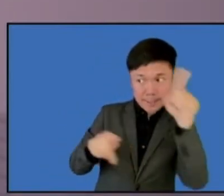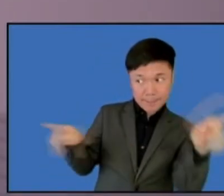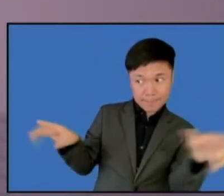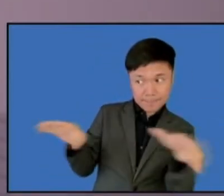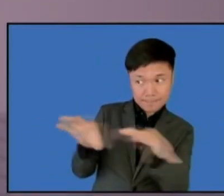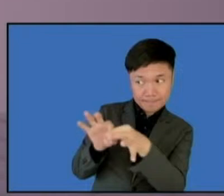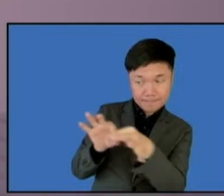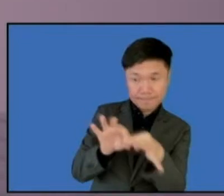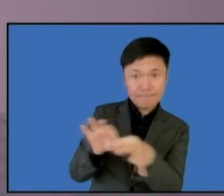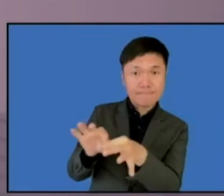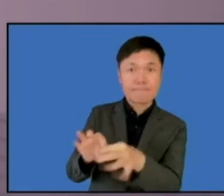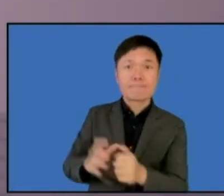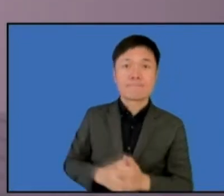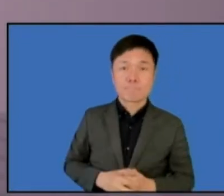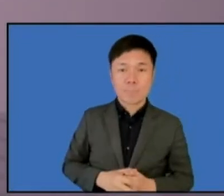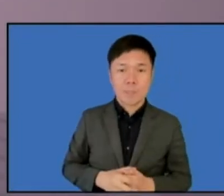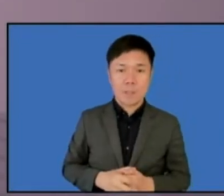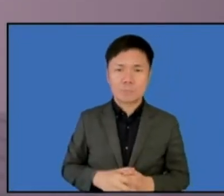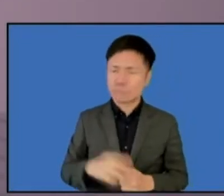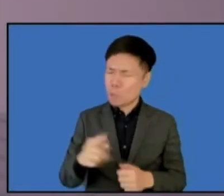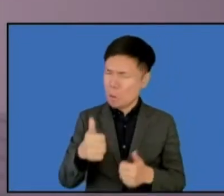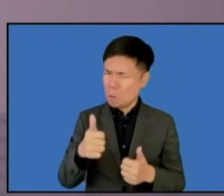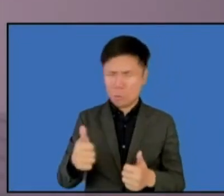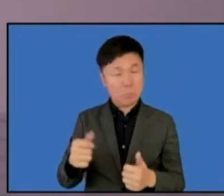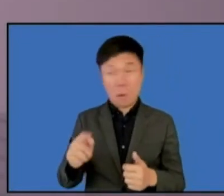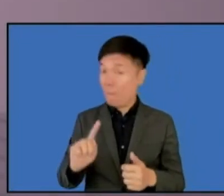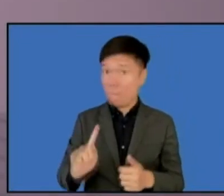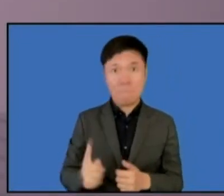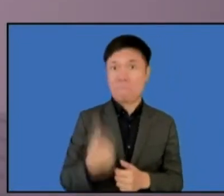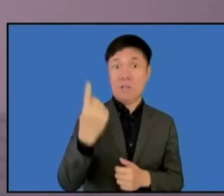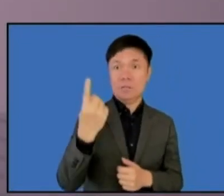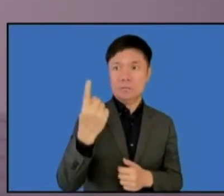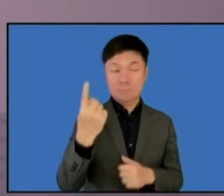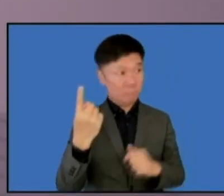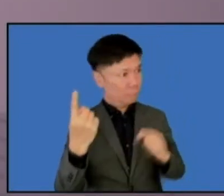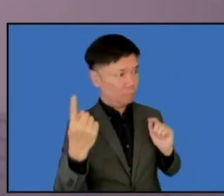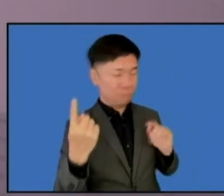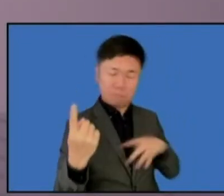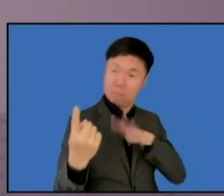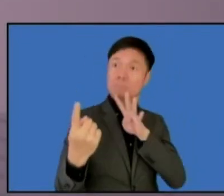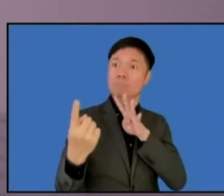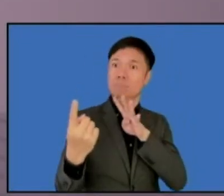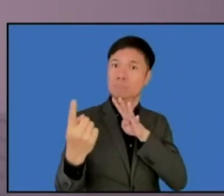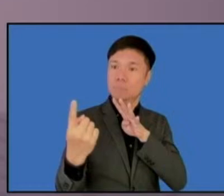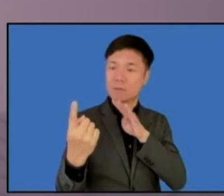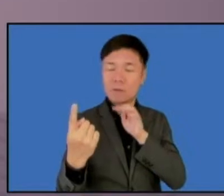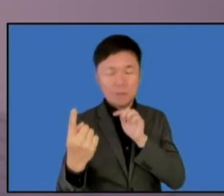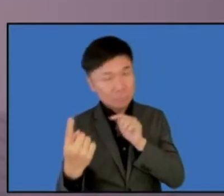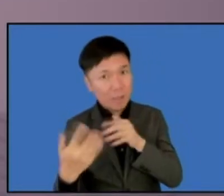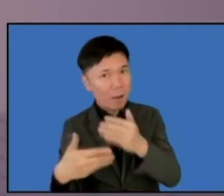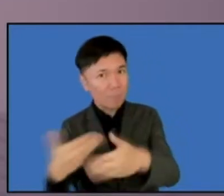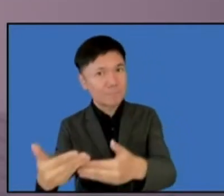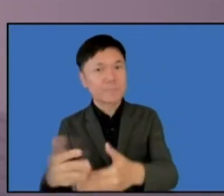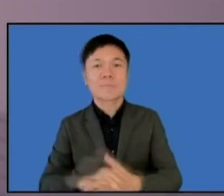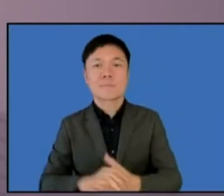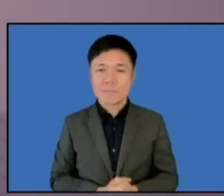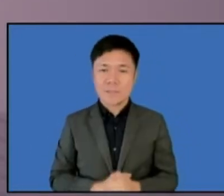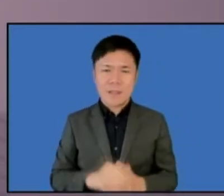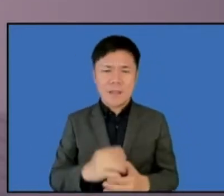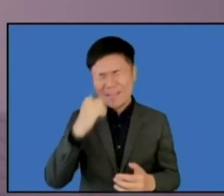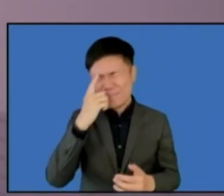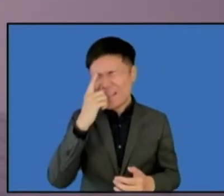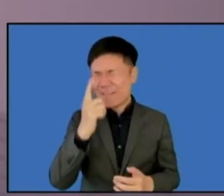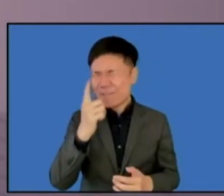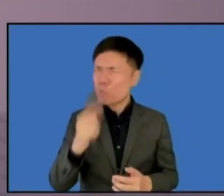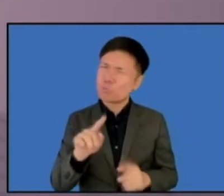in some ways a trendsetter in the sense of the stakeholders that were involved in the designing of it. There are still questions in